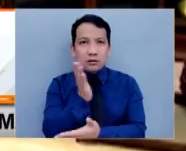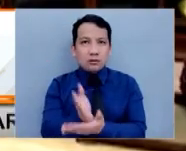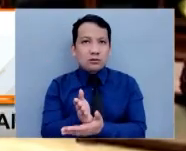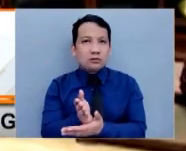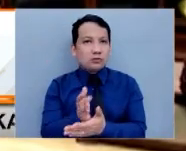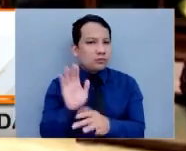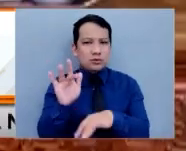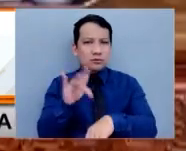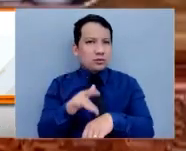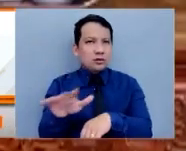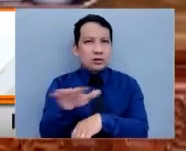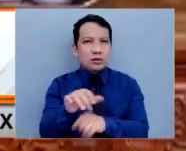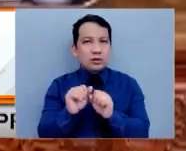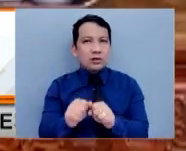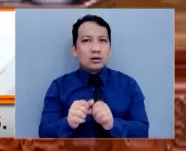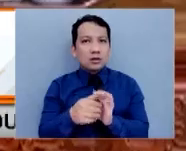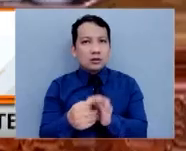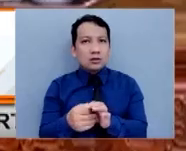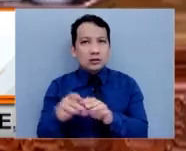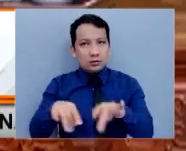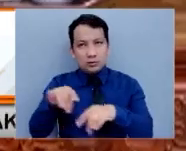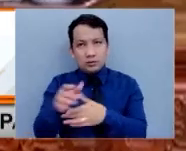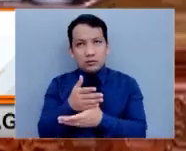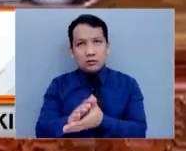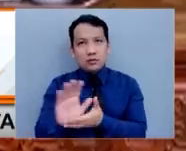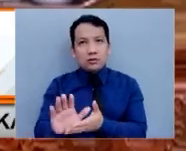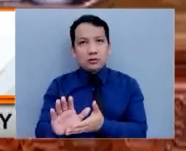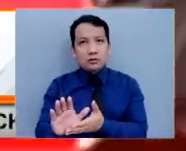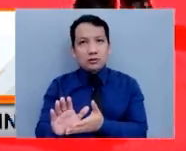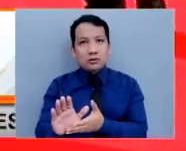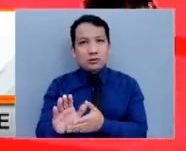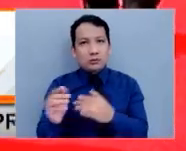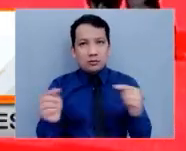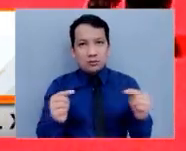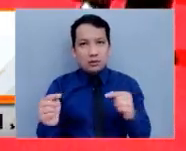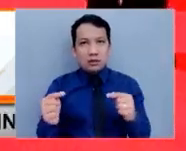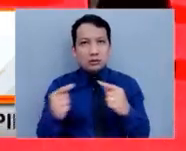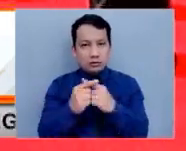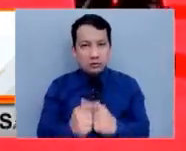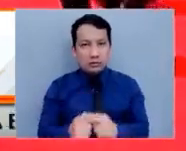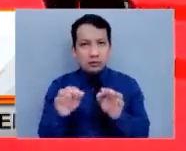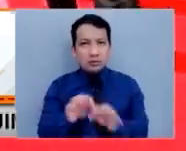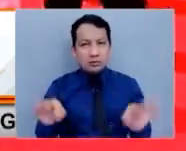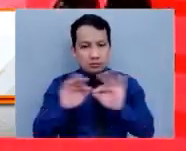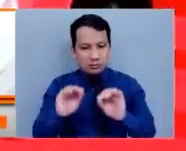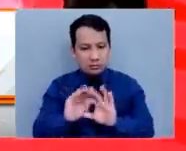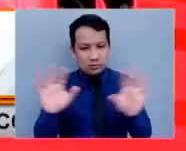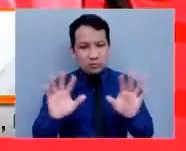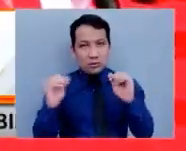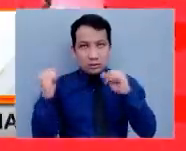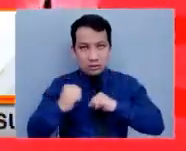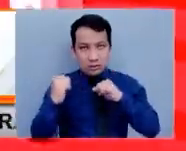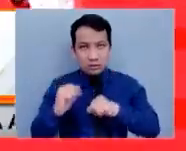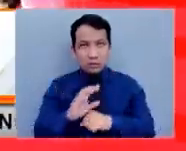interfere but to contribute, no, dun sa de-escalation of tensions. Dapat daw linawin kung may kasunduan si Duterte